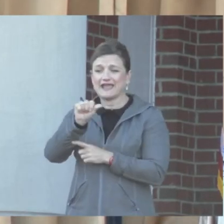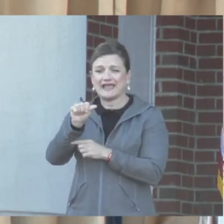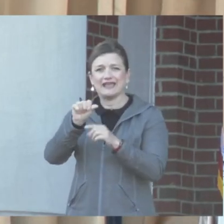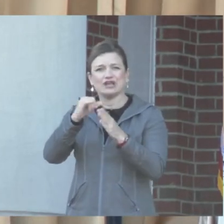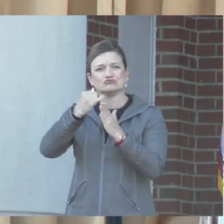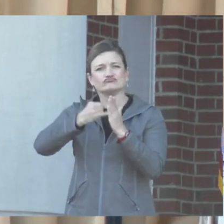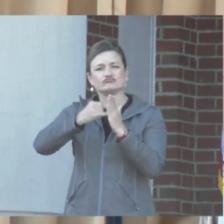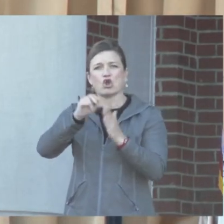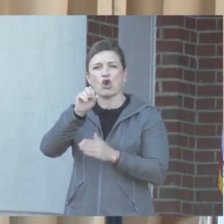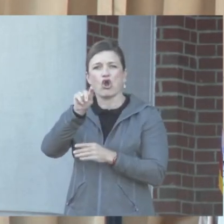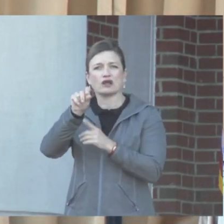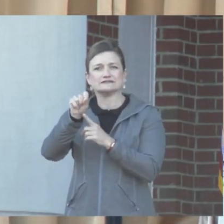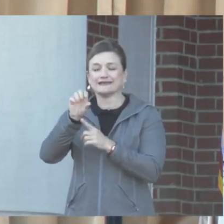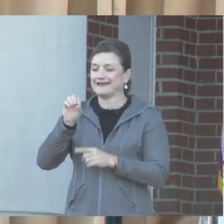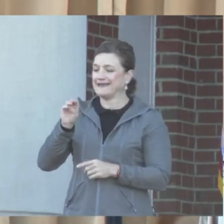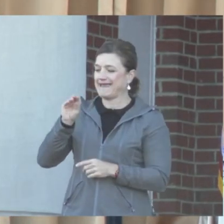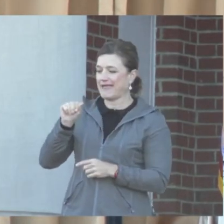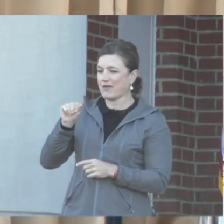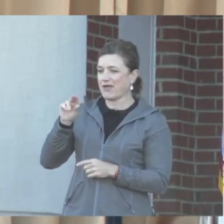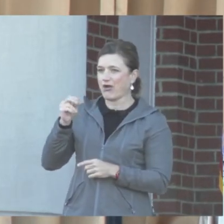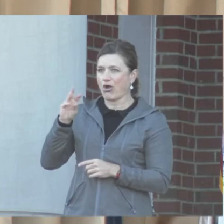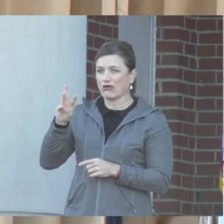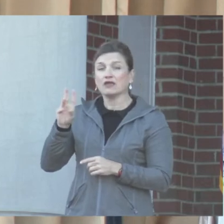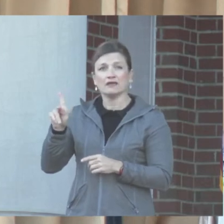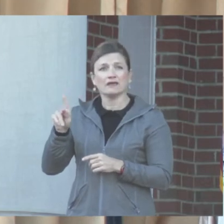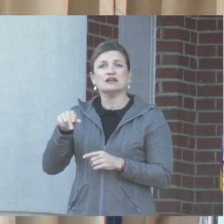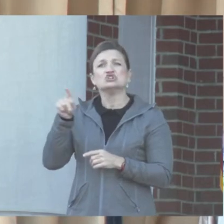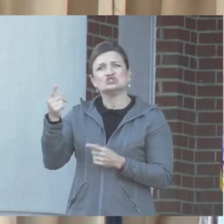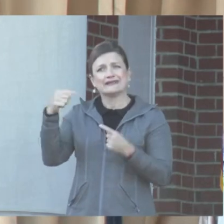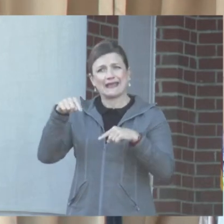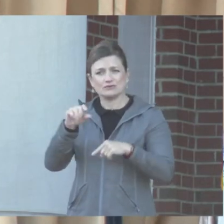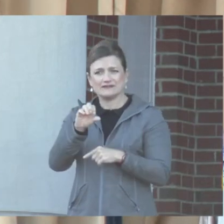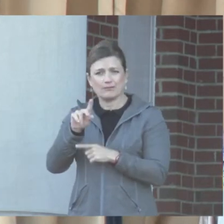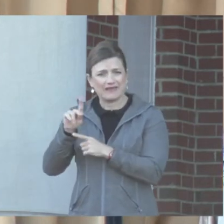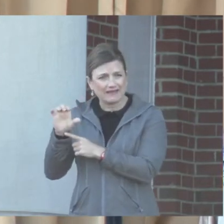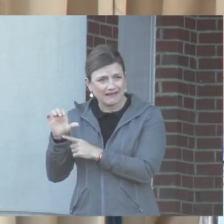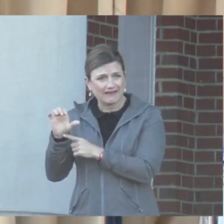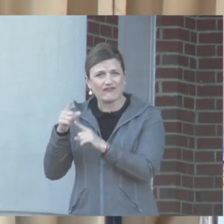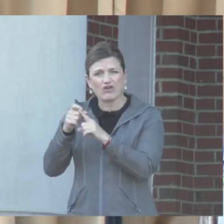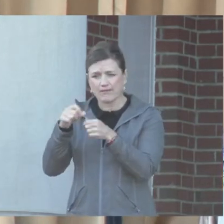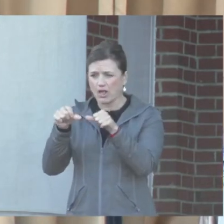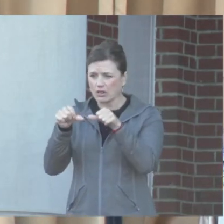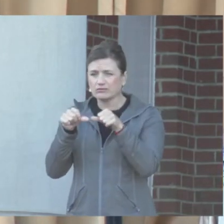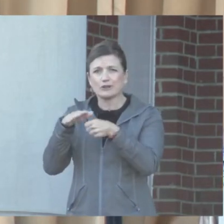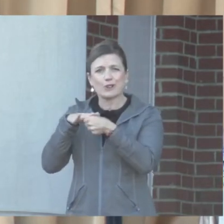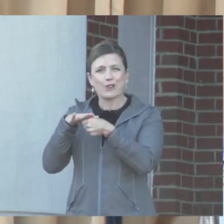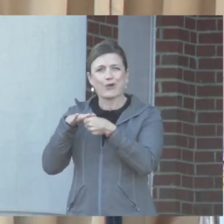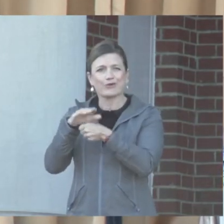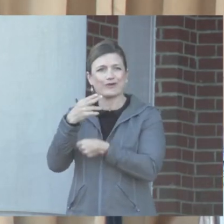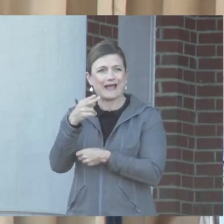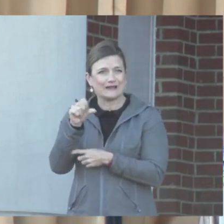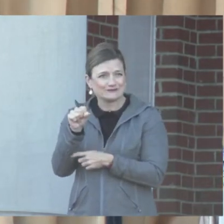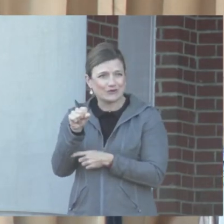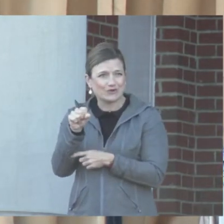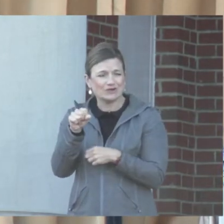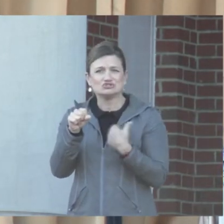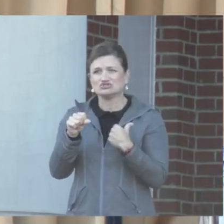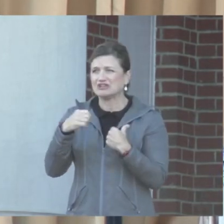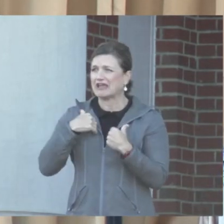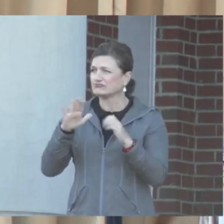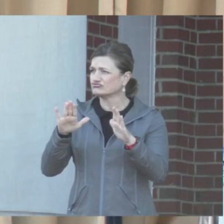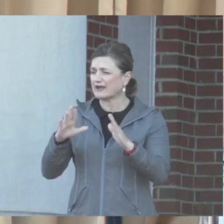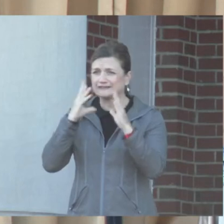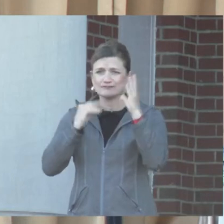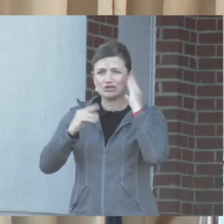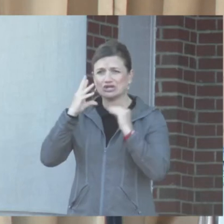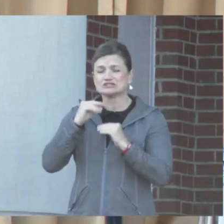Arts, Emma Hoff. Emma came to Central Piedmont to get both her high school and full college experience. She